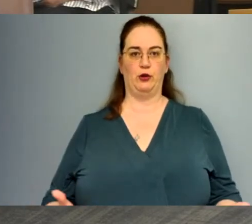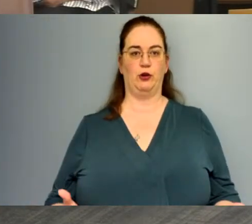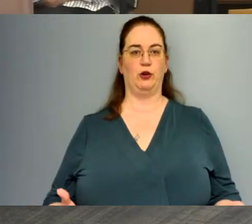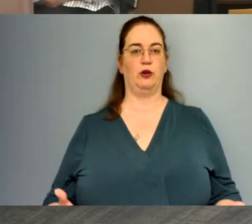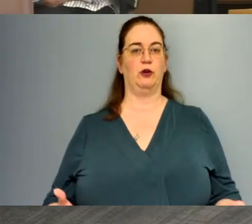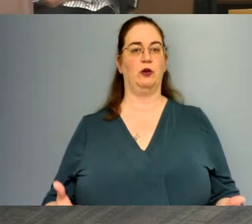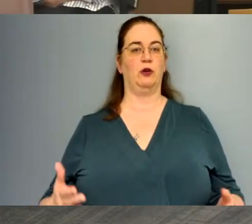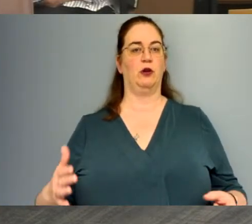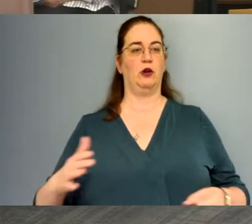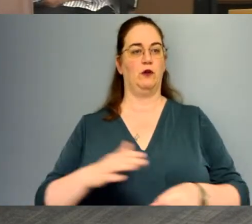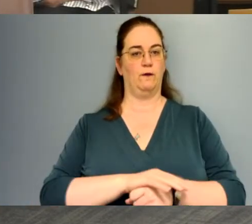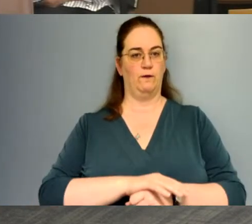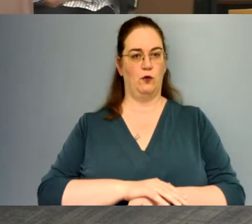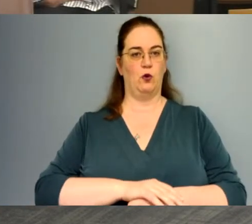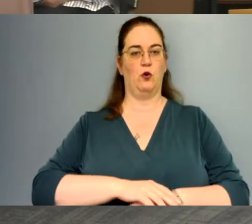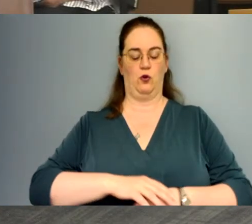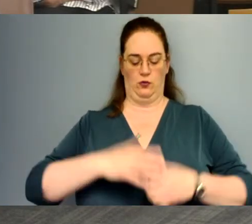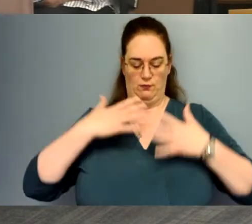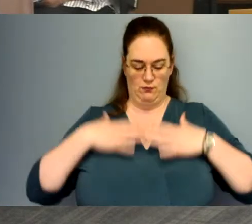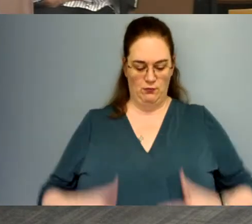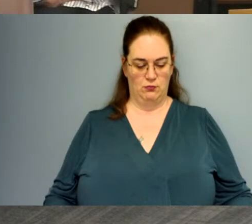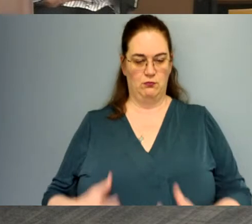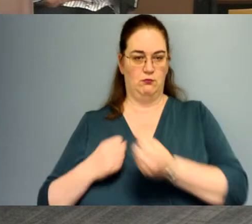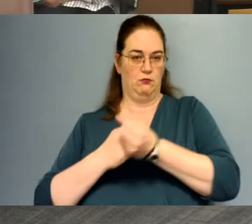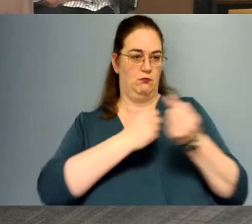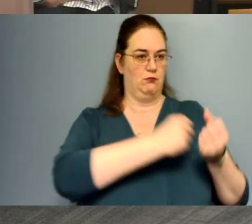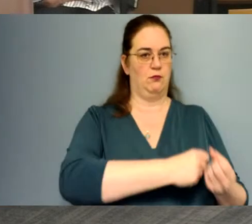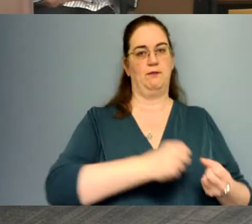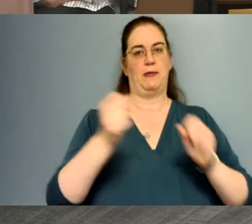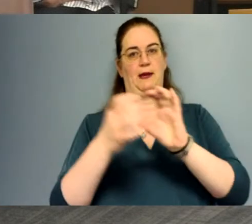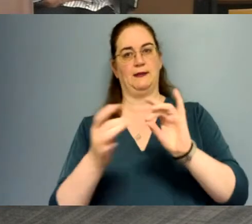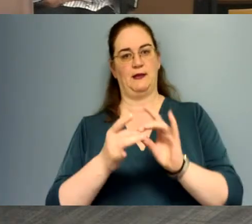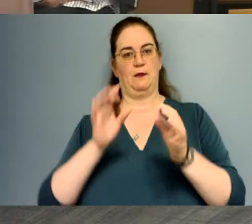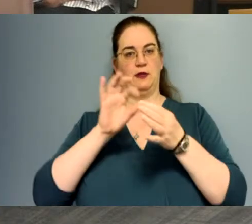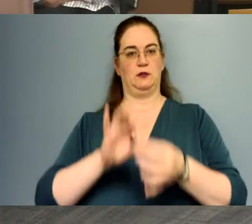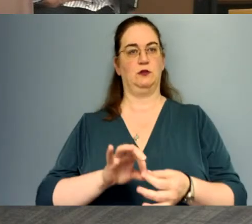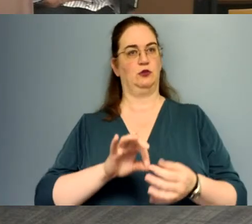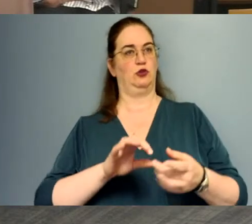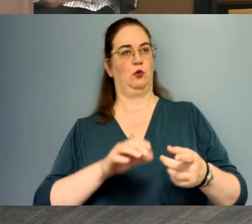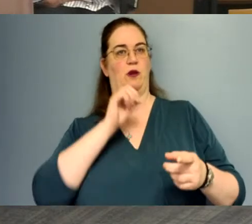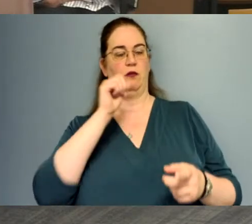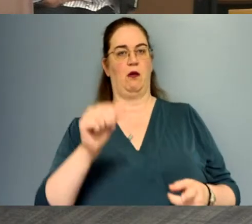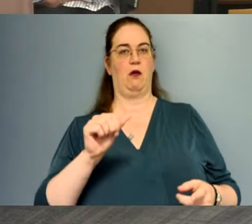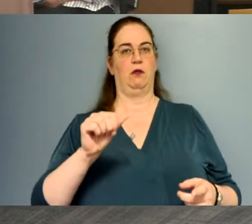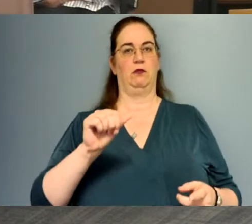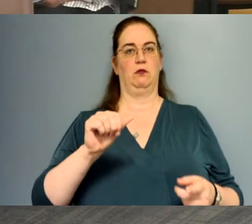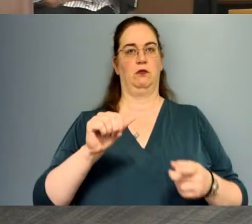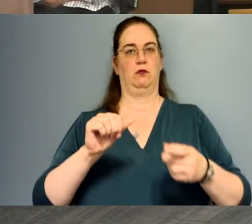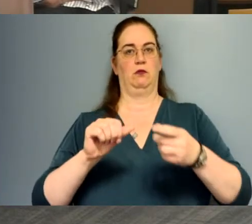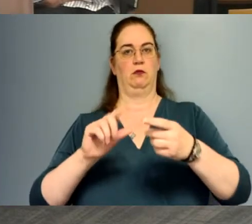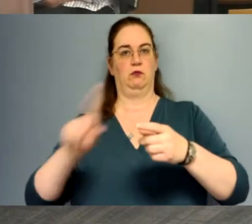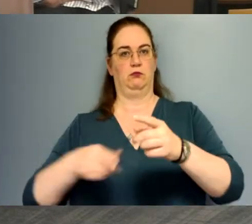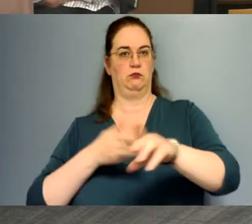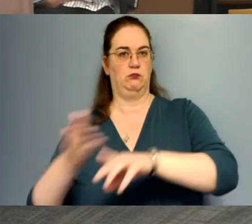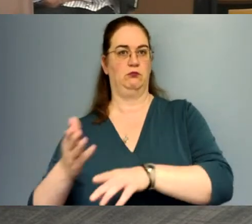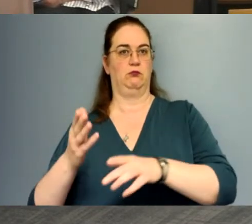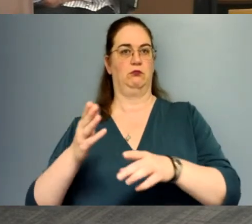full partisan paraphernalia making statements to a nonpartisan board of commissioners.